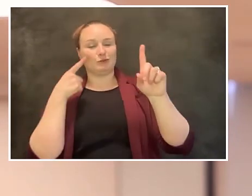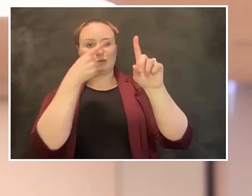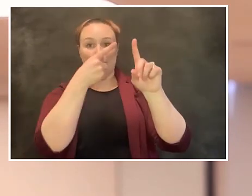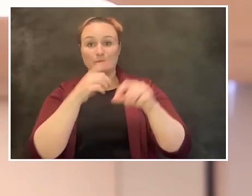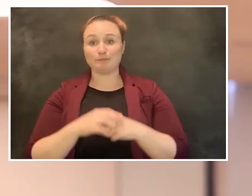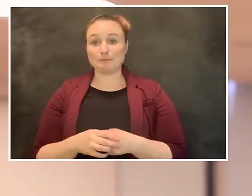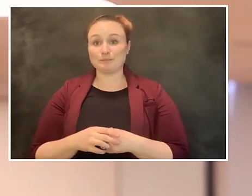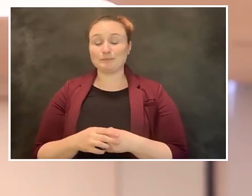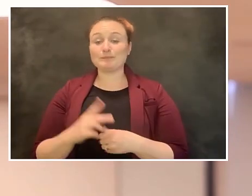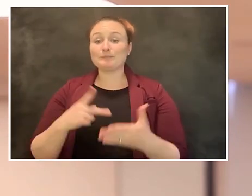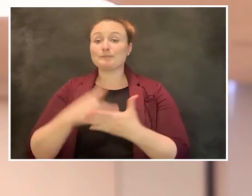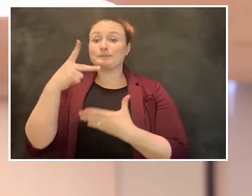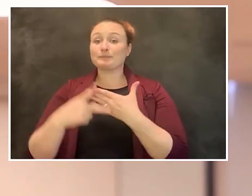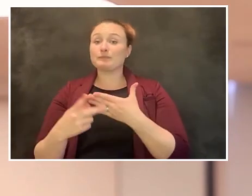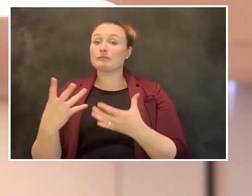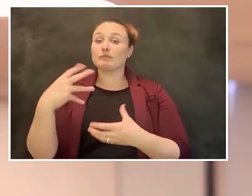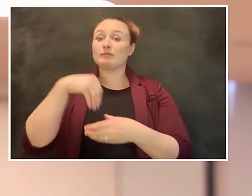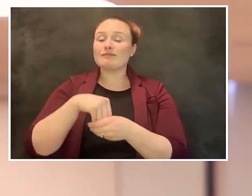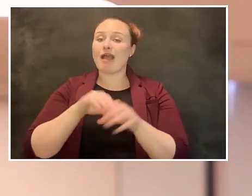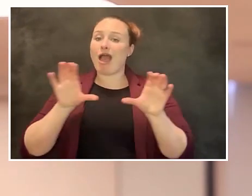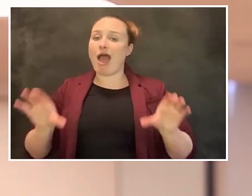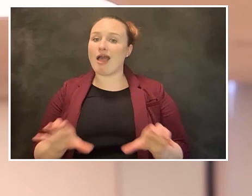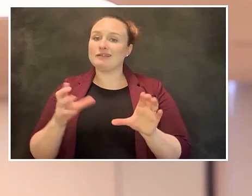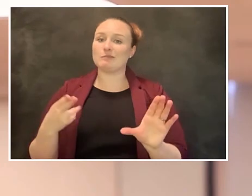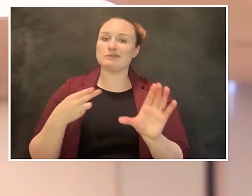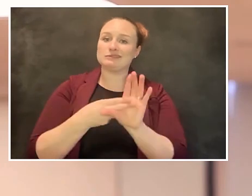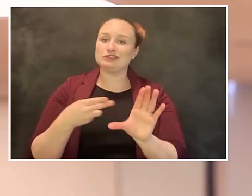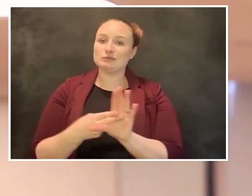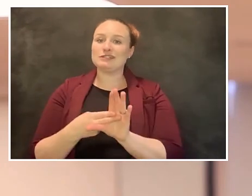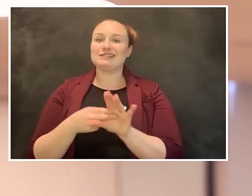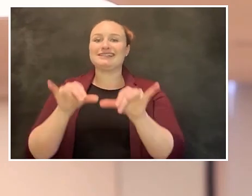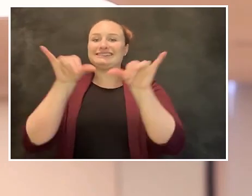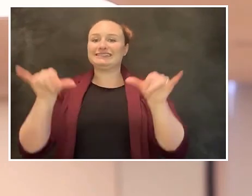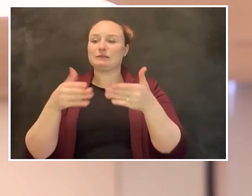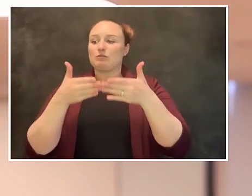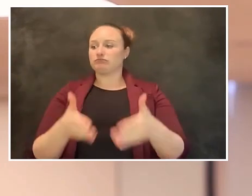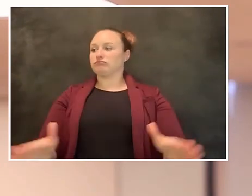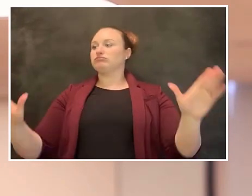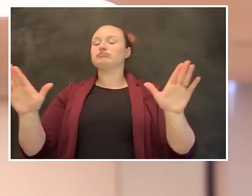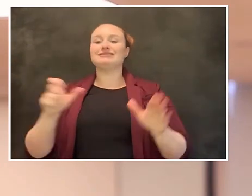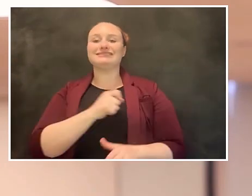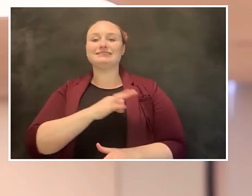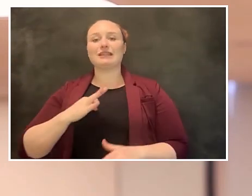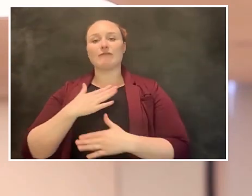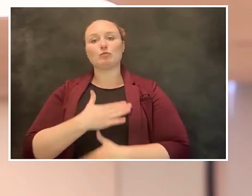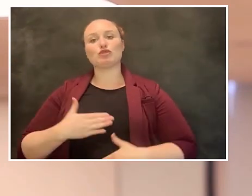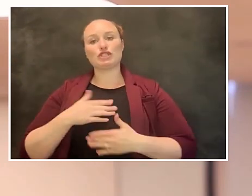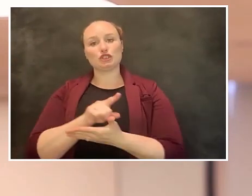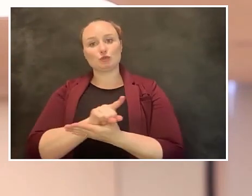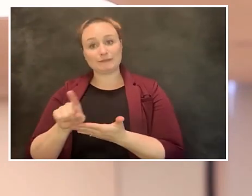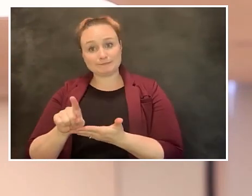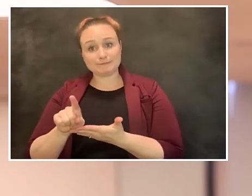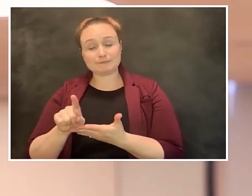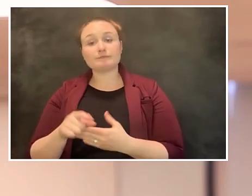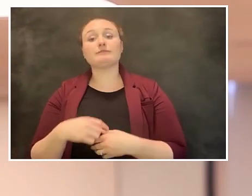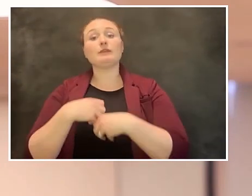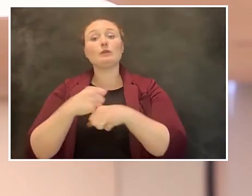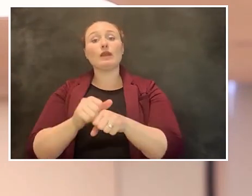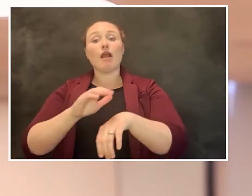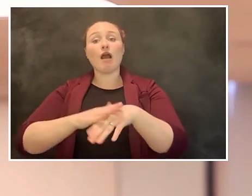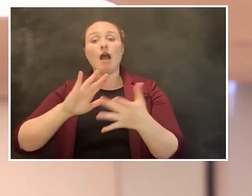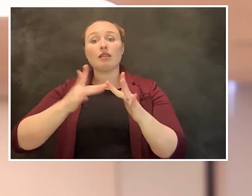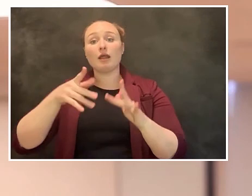program includes active participation in a system-wide Employee Appreciation Week, the creation of an online portal for